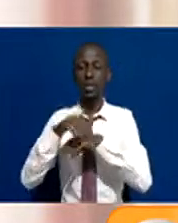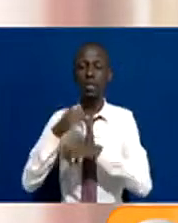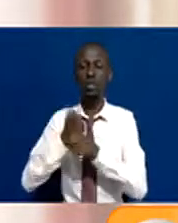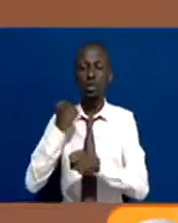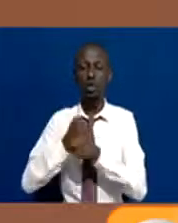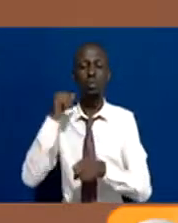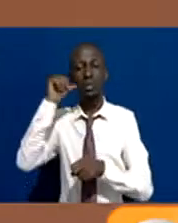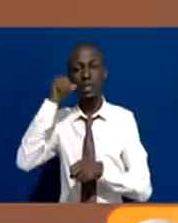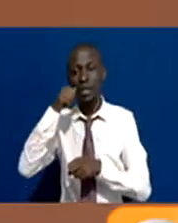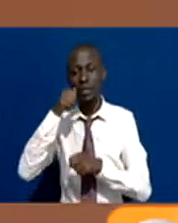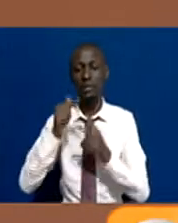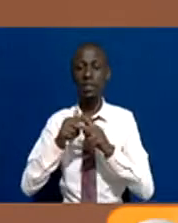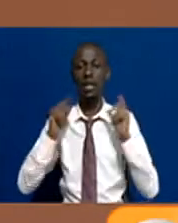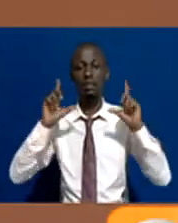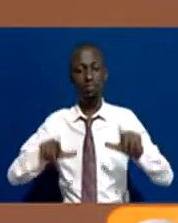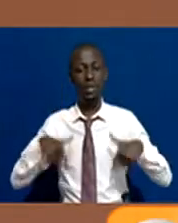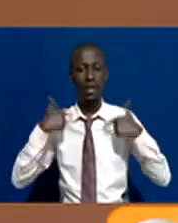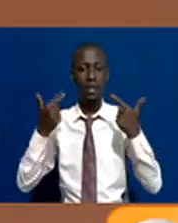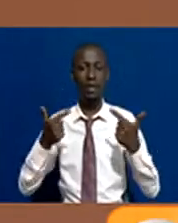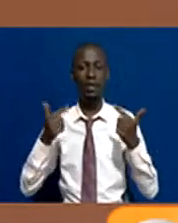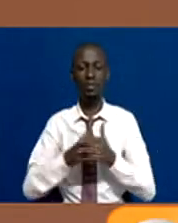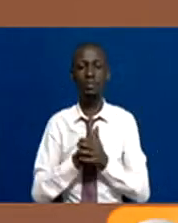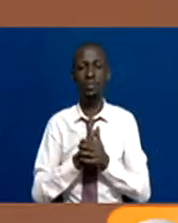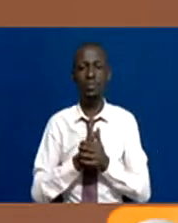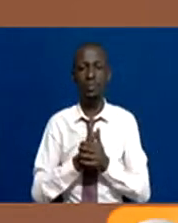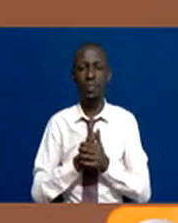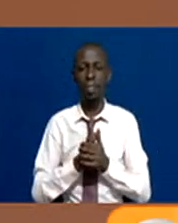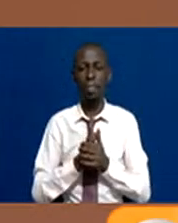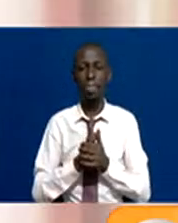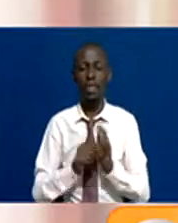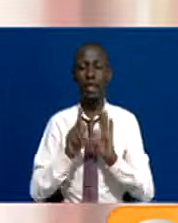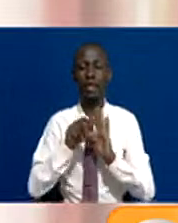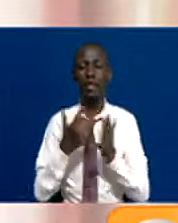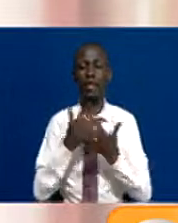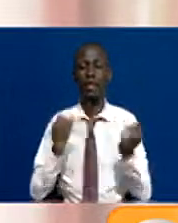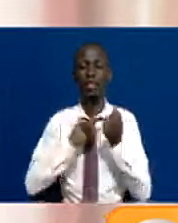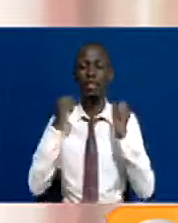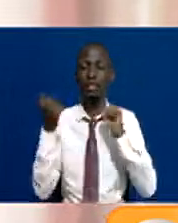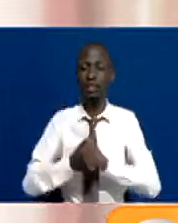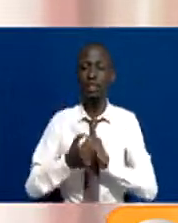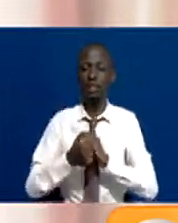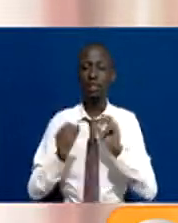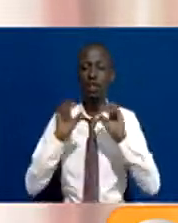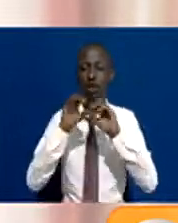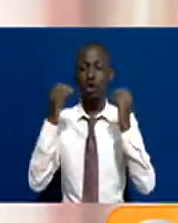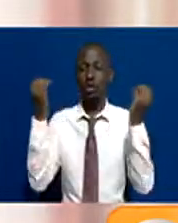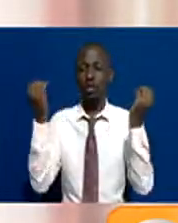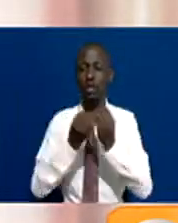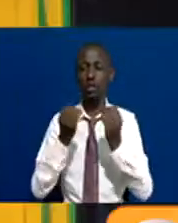life from there. And then things started to shift for her. I started an organization